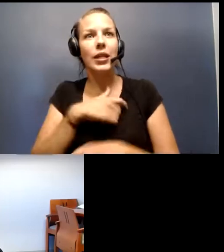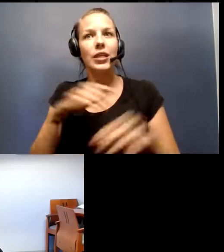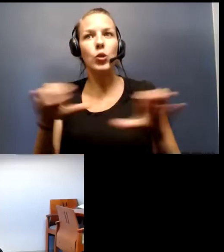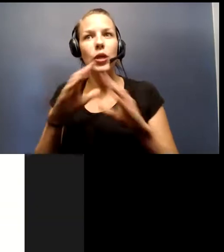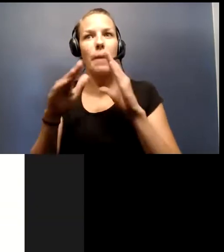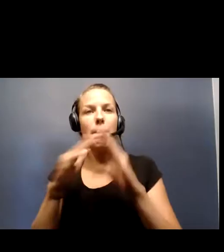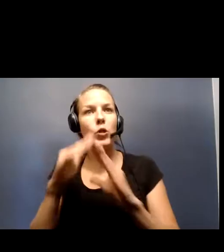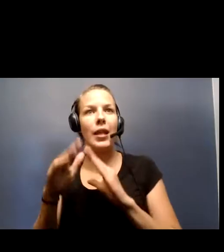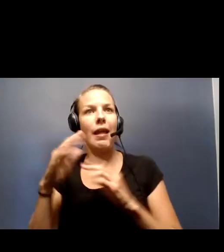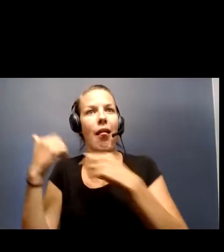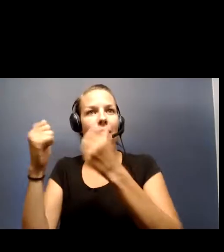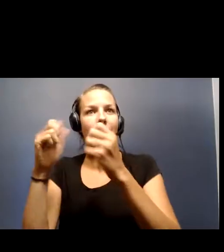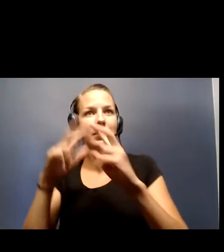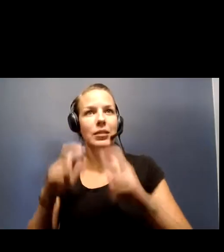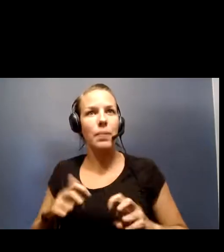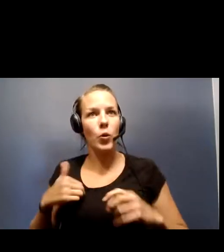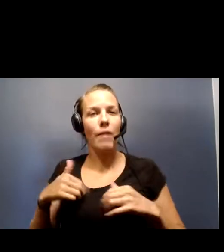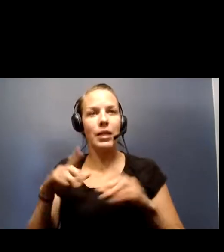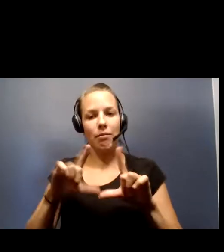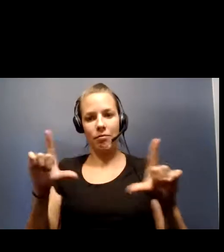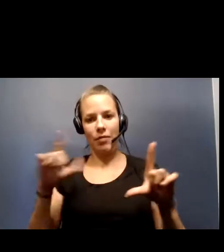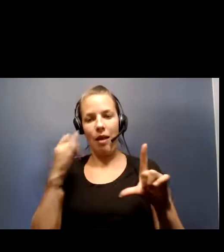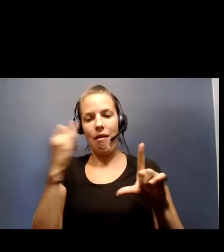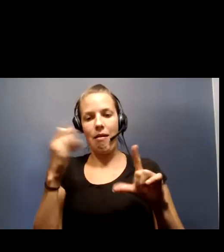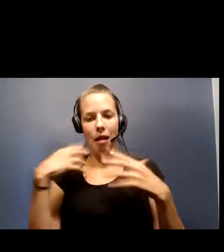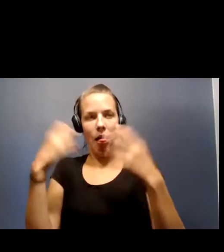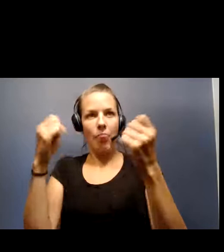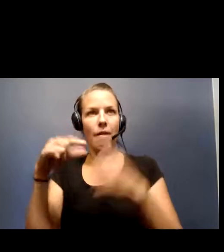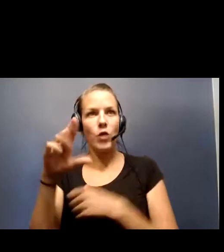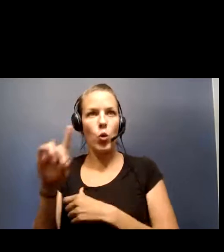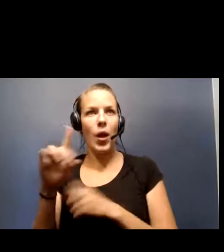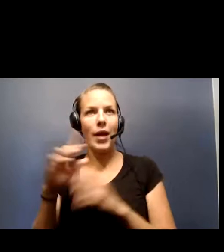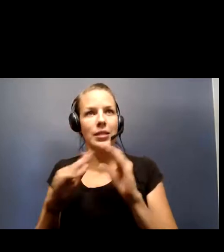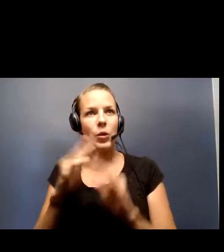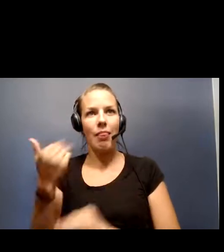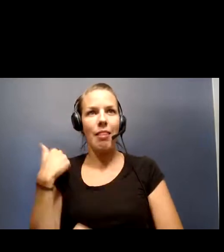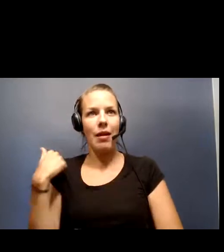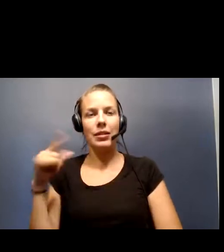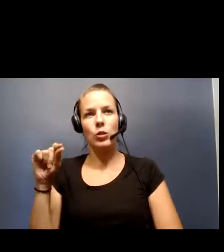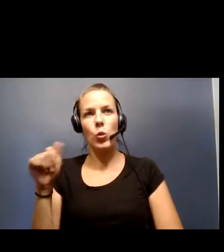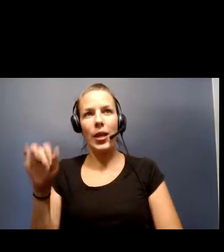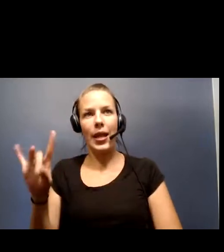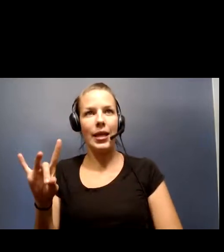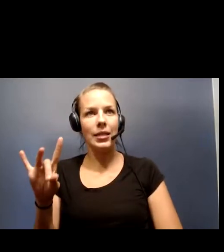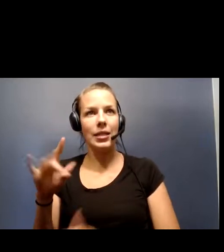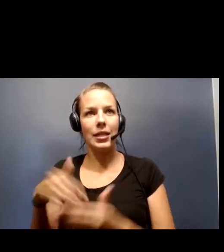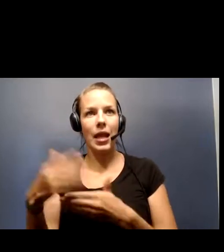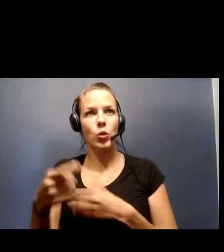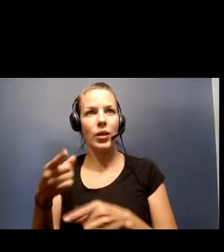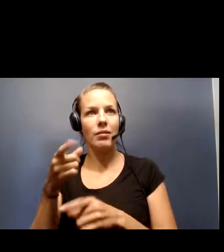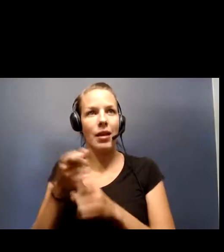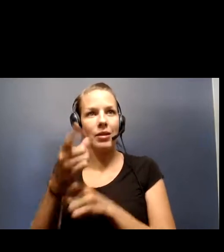health assessment. We get a snapshot of the health of the Quad Cities. We last did this in 2018. Our next one is coming up